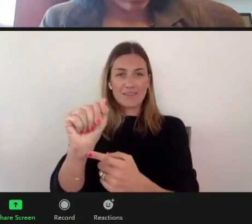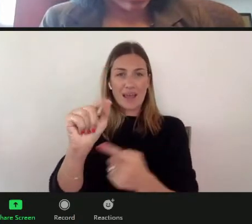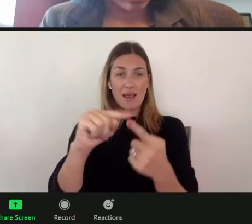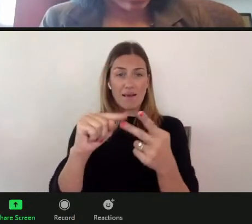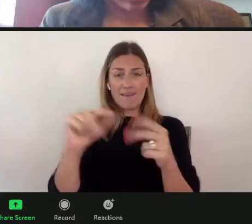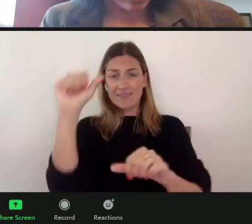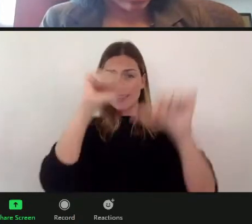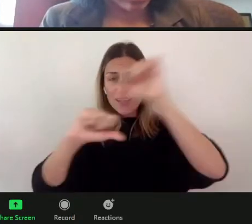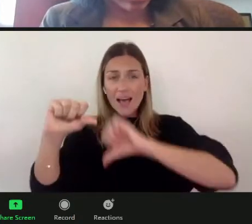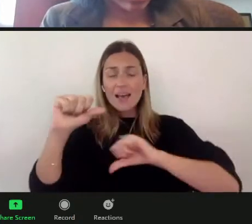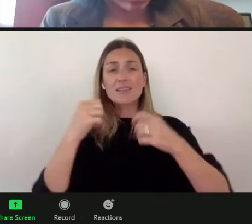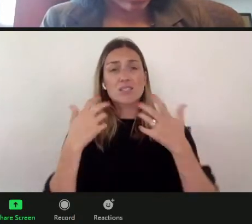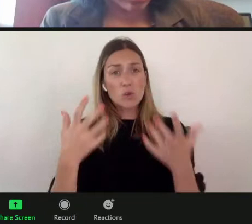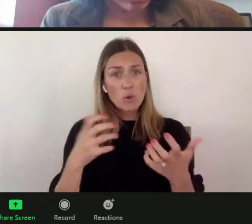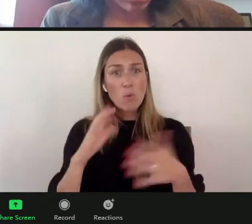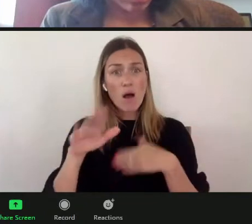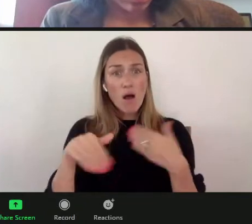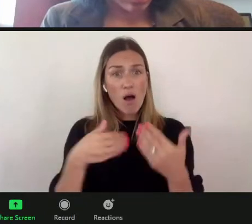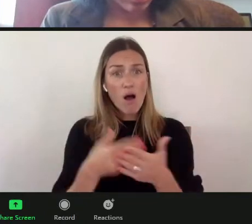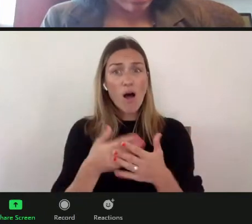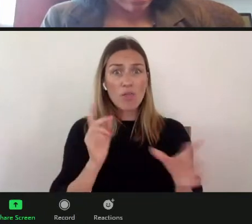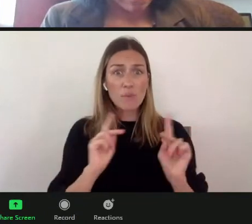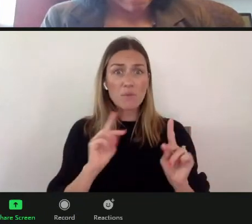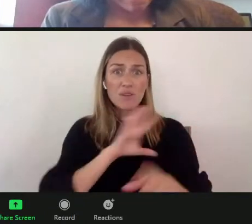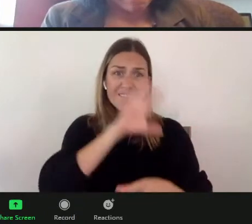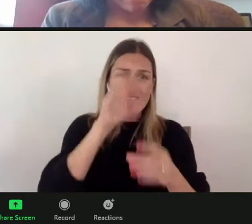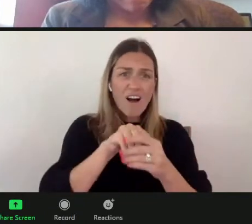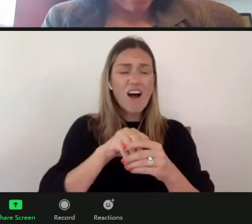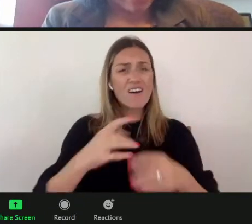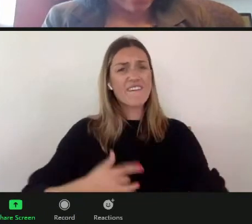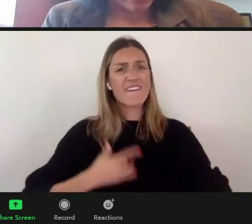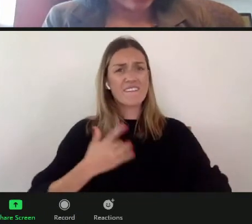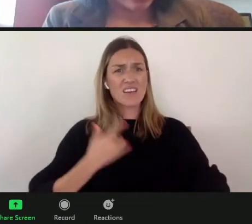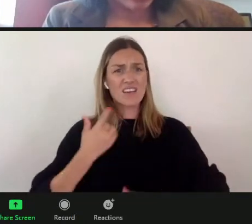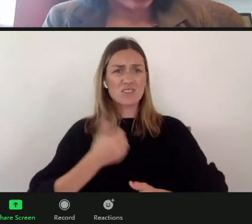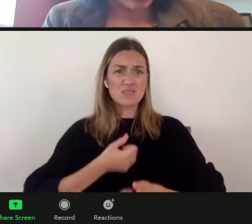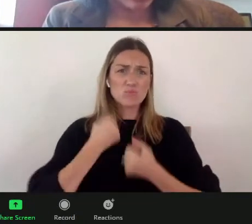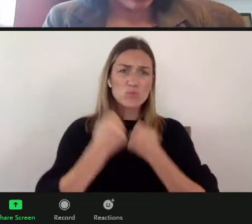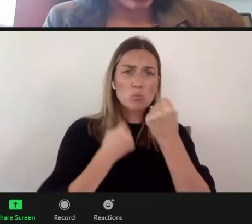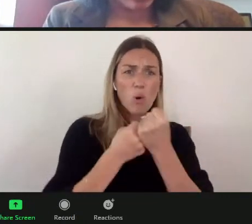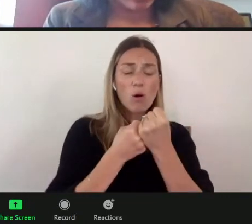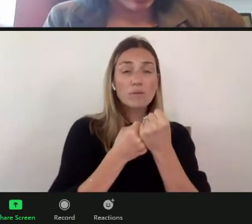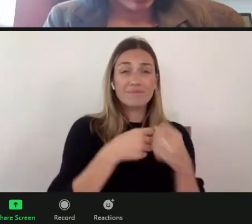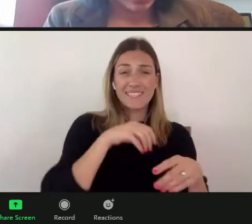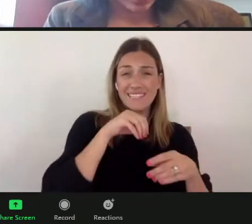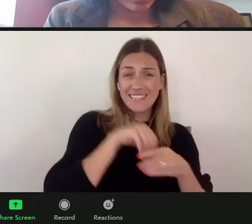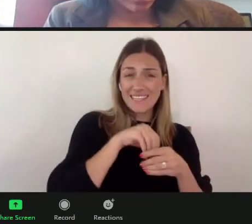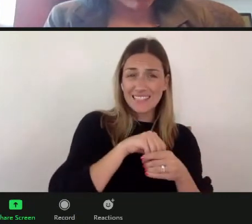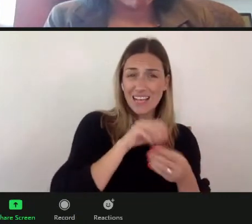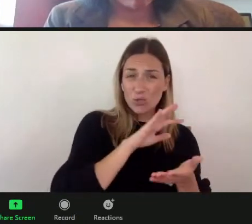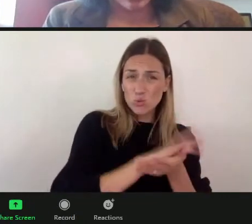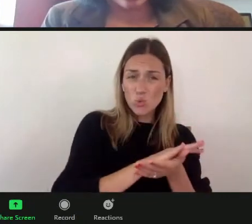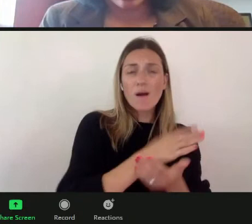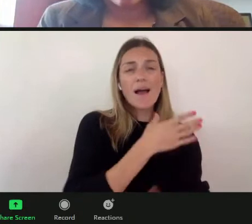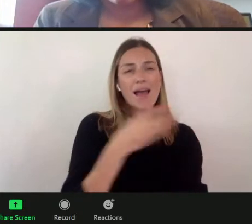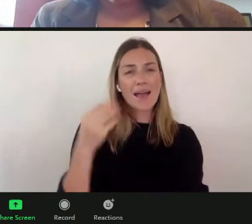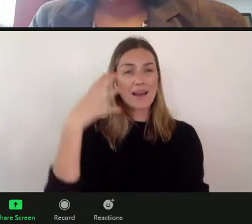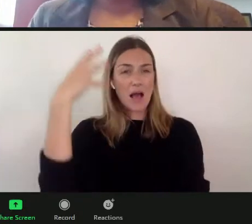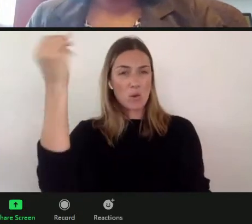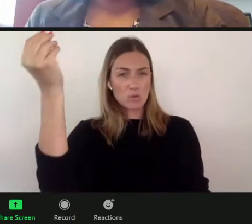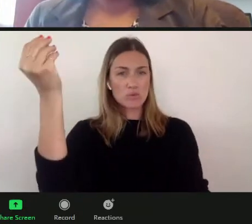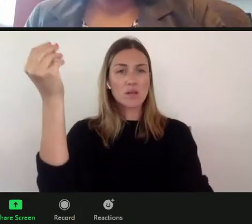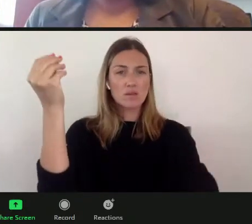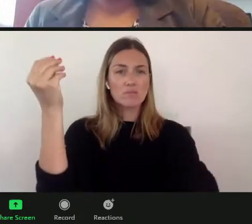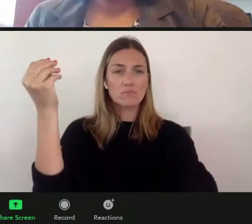create buy-in from all the stakeholders and both like inside the school building and outside. I think, and